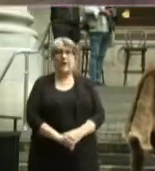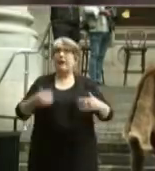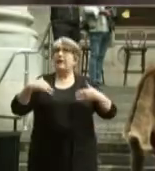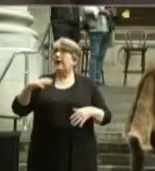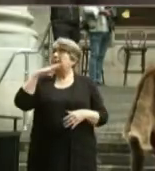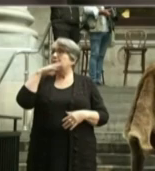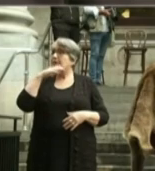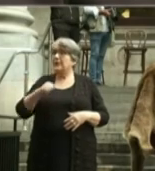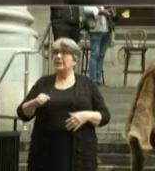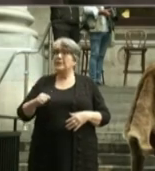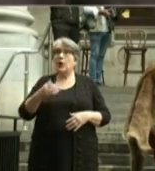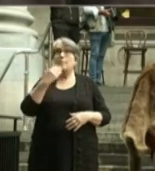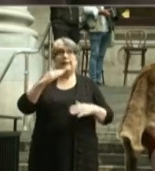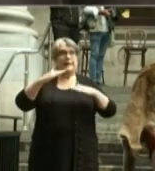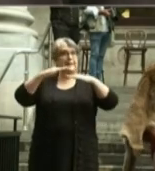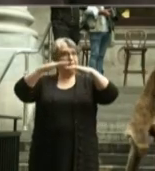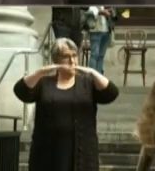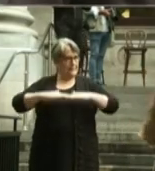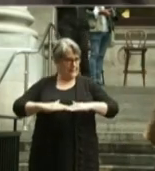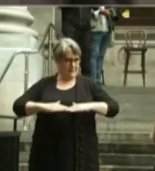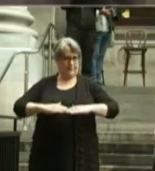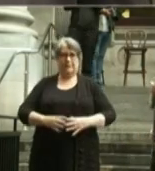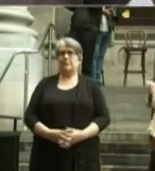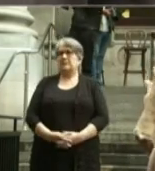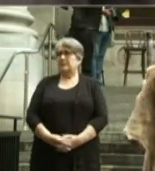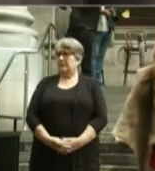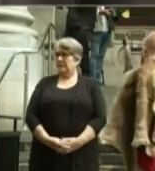Ladies and gentlemen, may I please ask you now to take your seats.